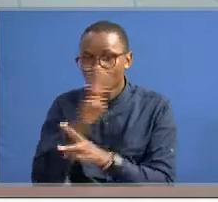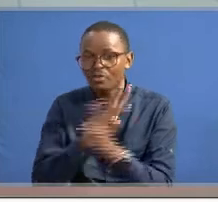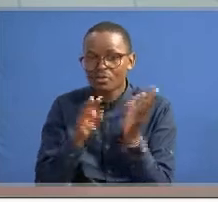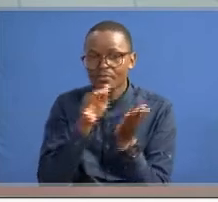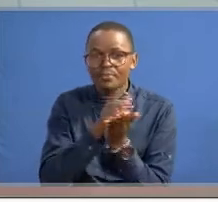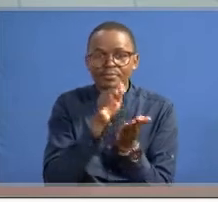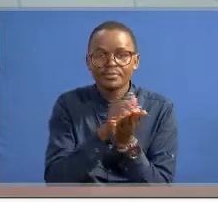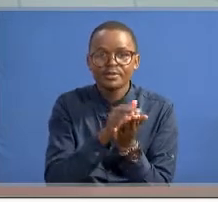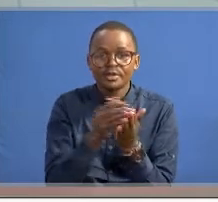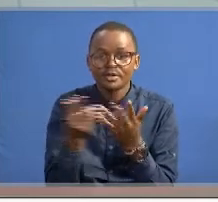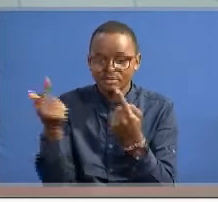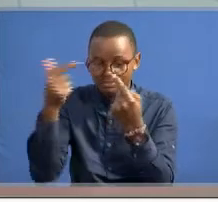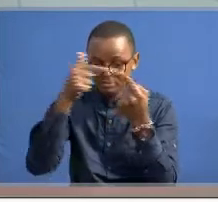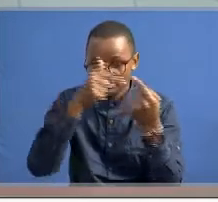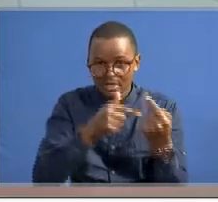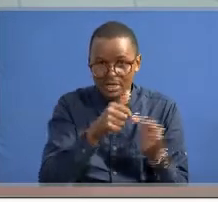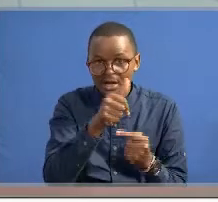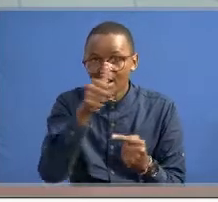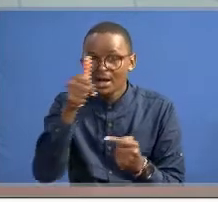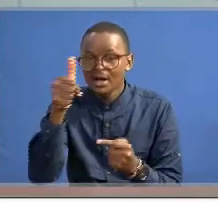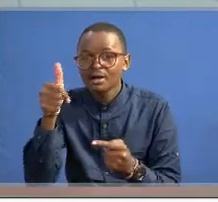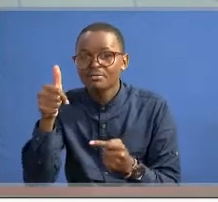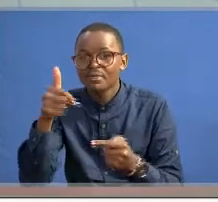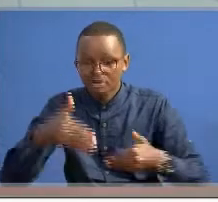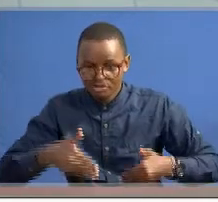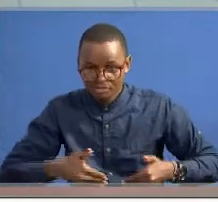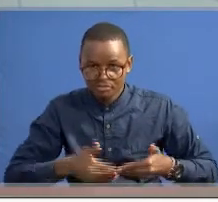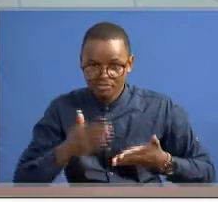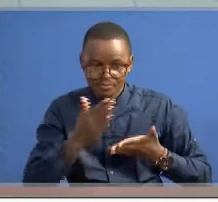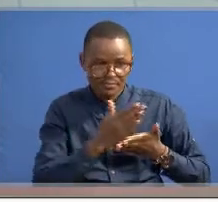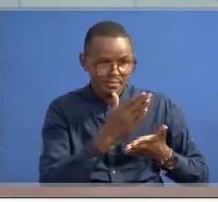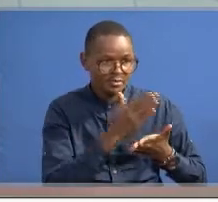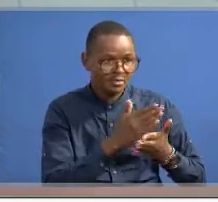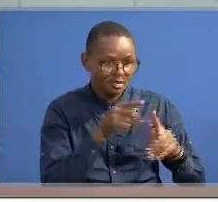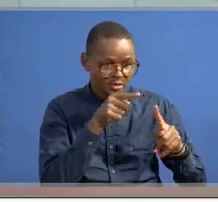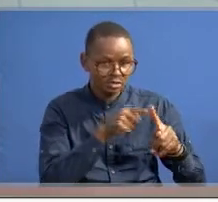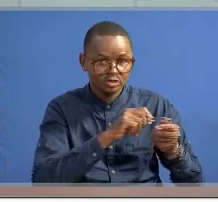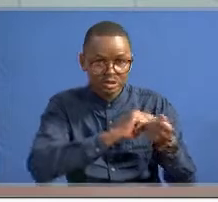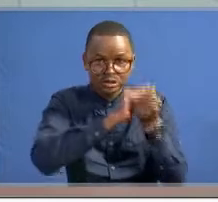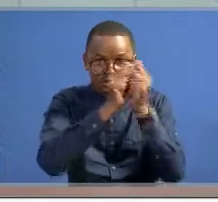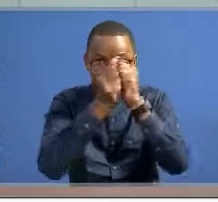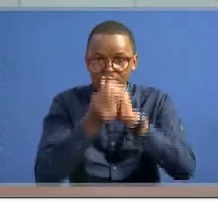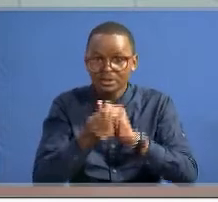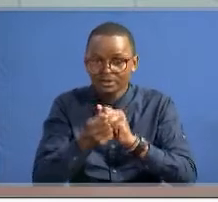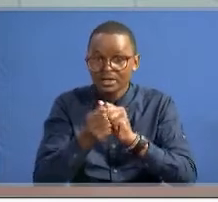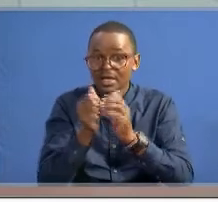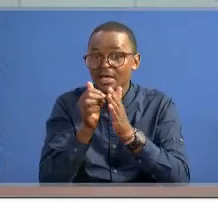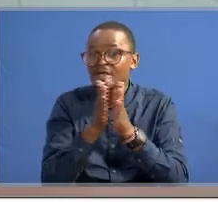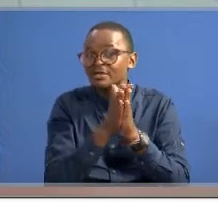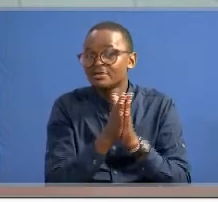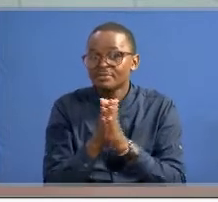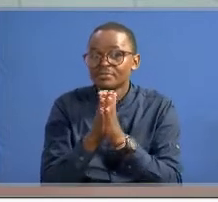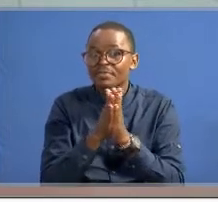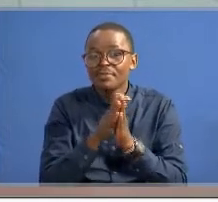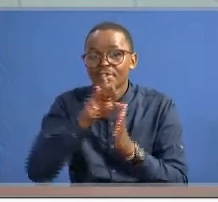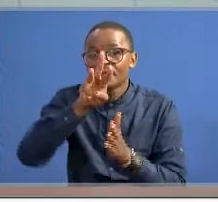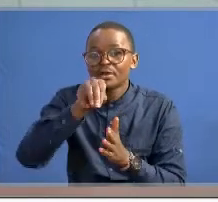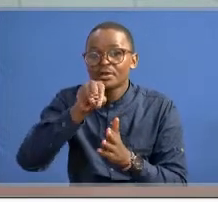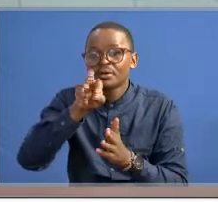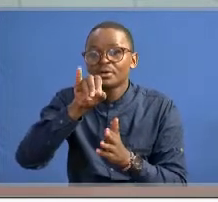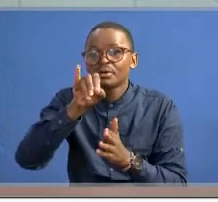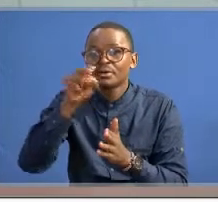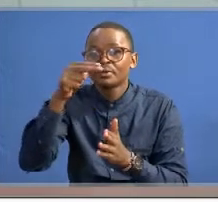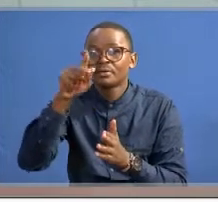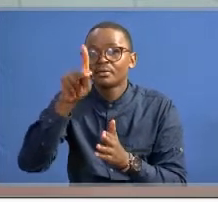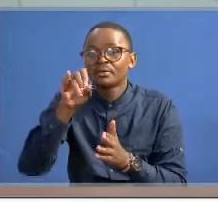World Bank to bring in yet another youth initiative in an attempt to change the narrative. Now, Mwihoki Njogu tells